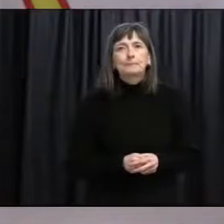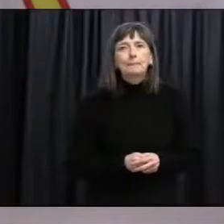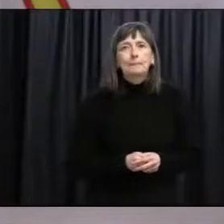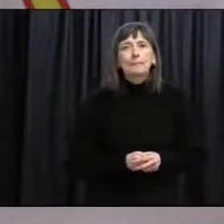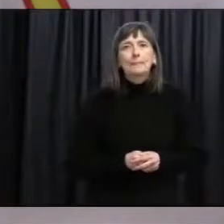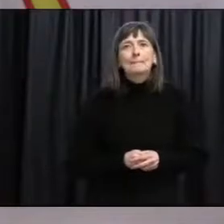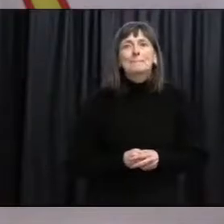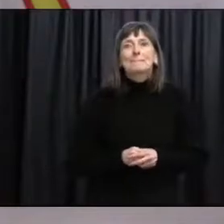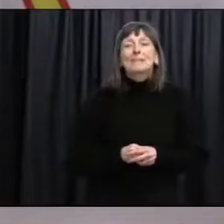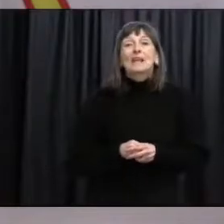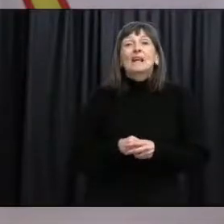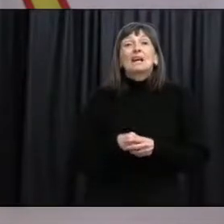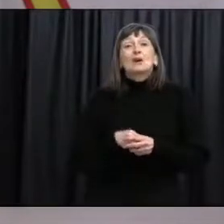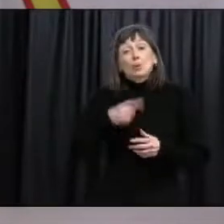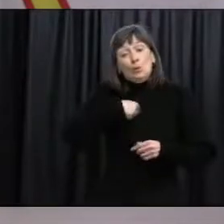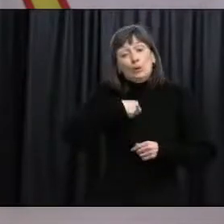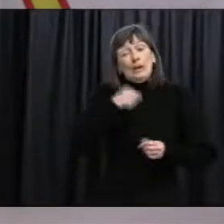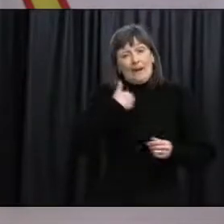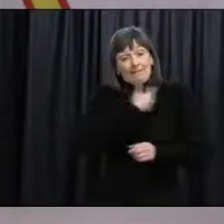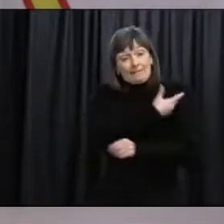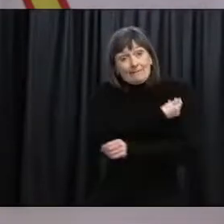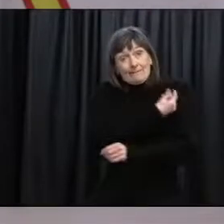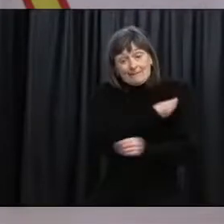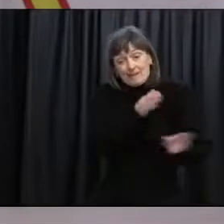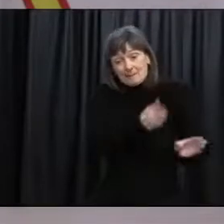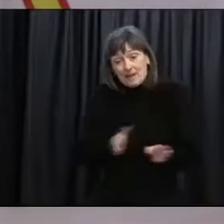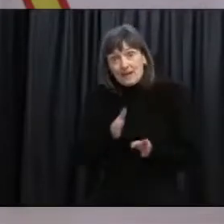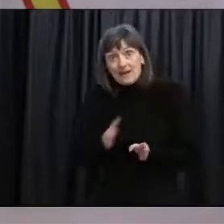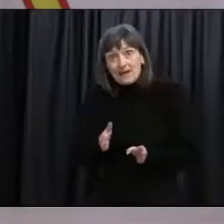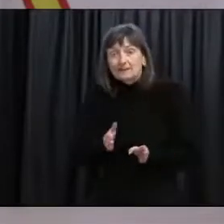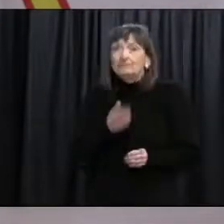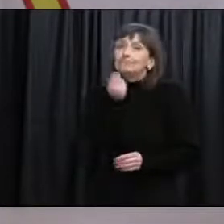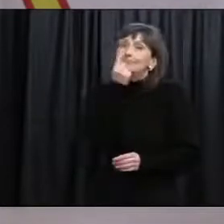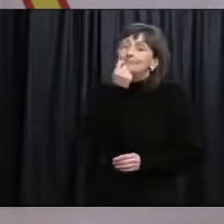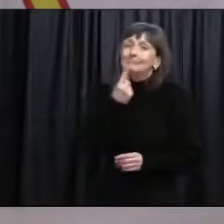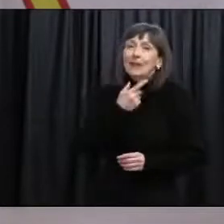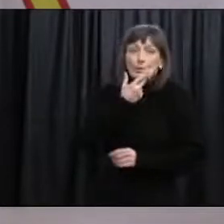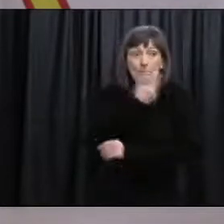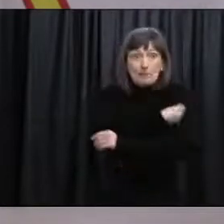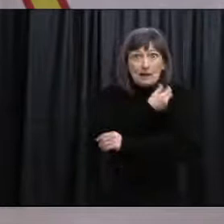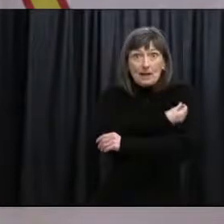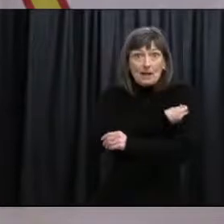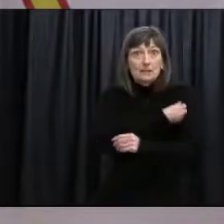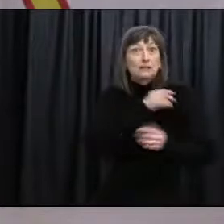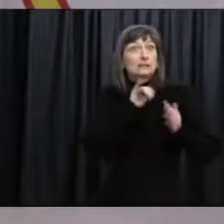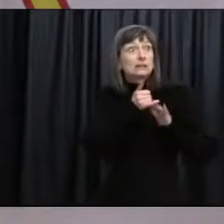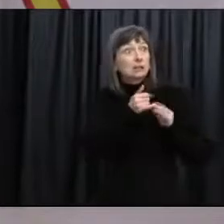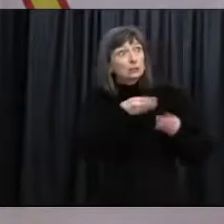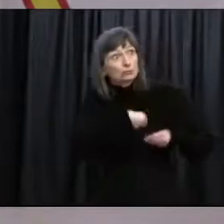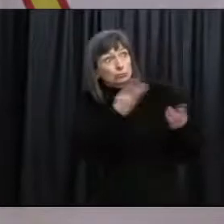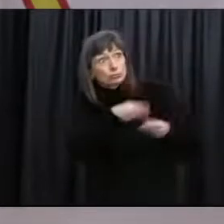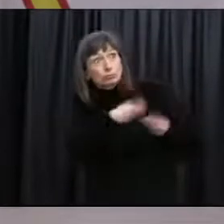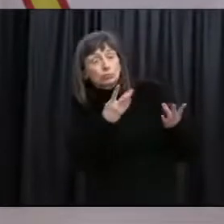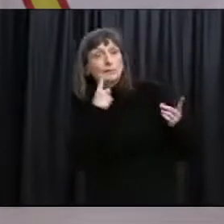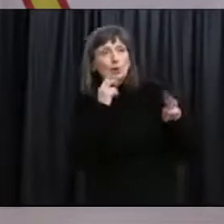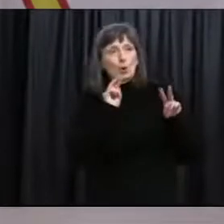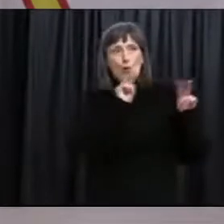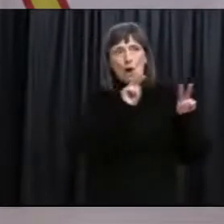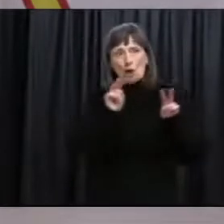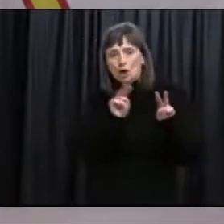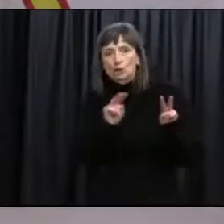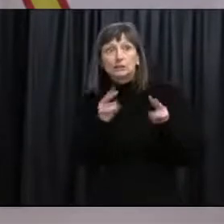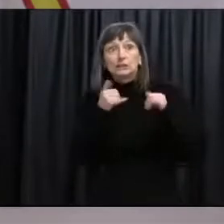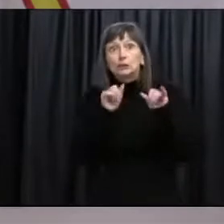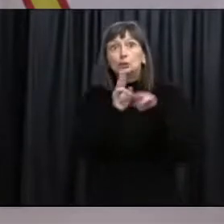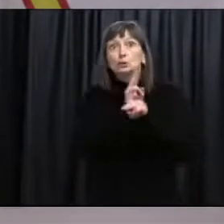As indicated in our vaccination plan, vaccines are constantly monitored after they are approved for safety and effectiveness for as long as they are